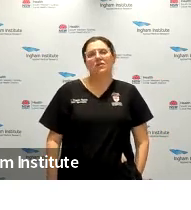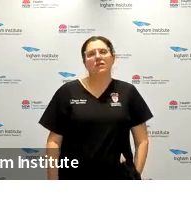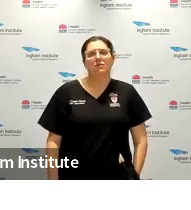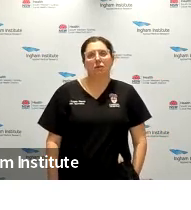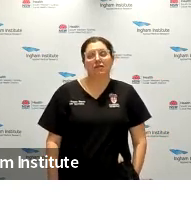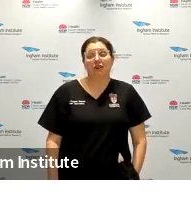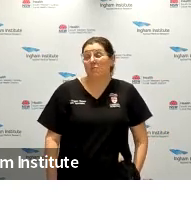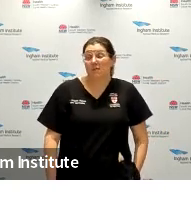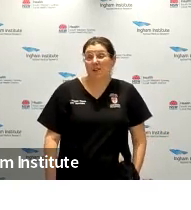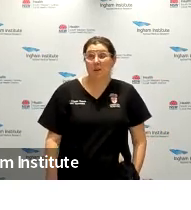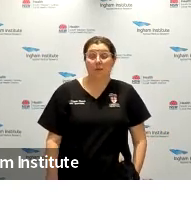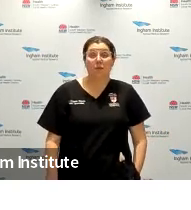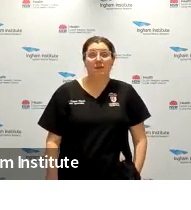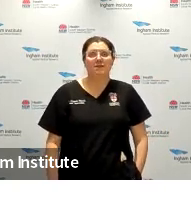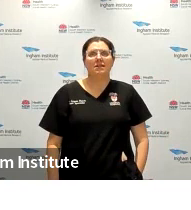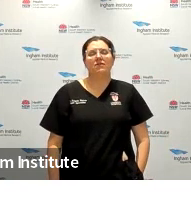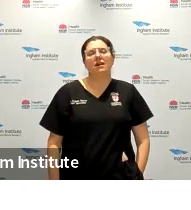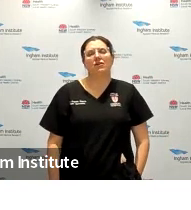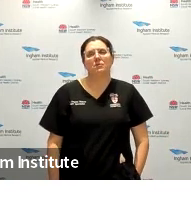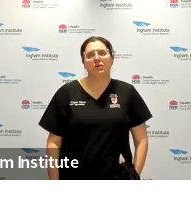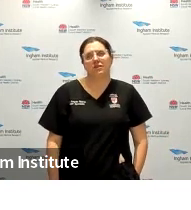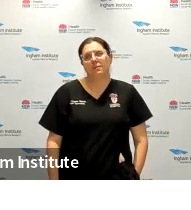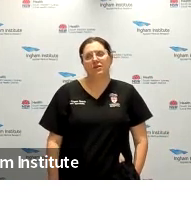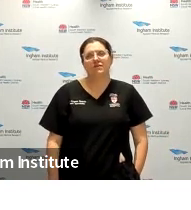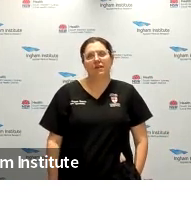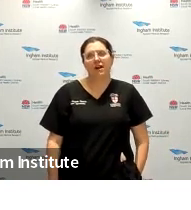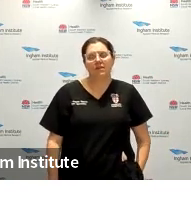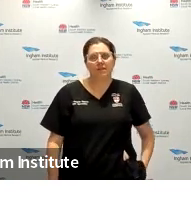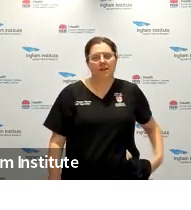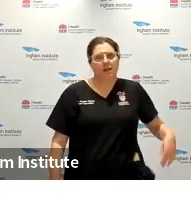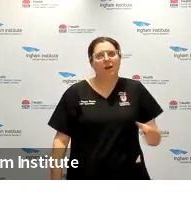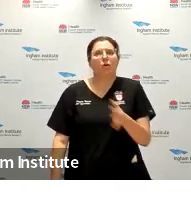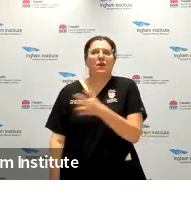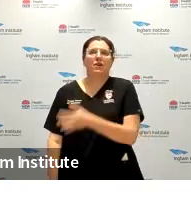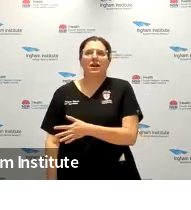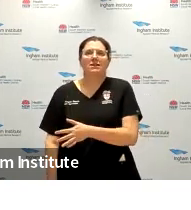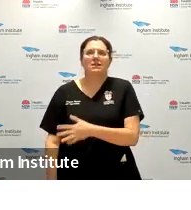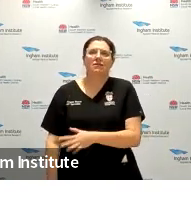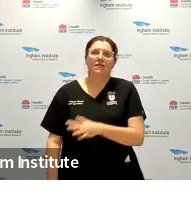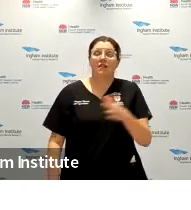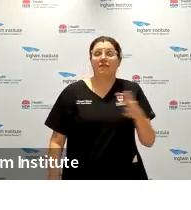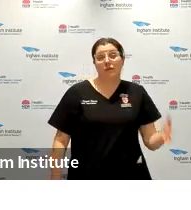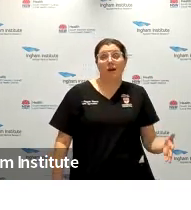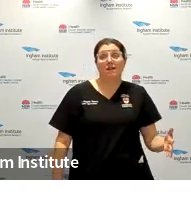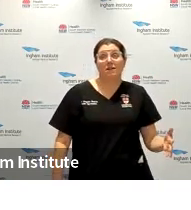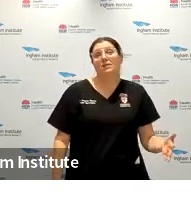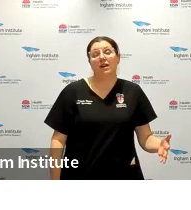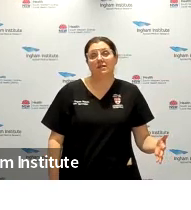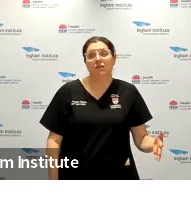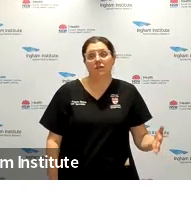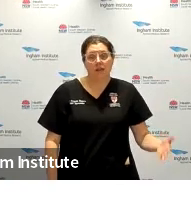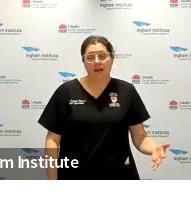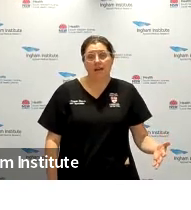patient, depending on their risk profile, might not be appropriate to deliver at that hospital. So someone who's very high risk might not be okay to deliver at Fairfield and might need